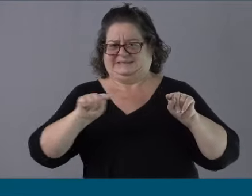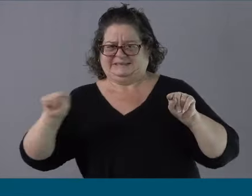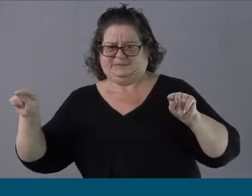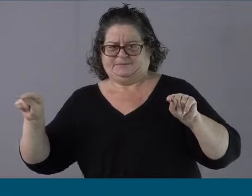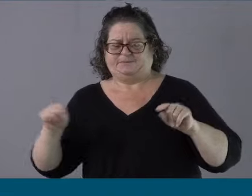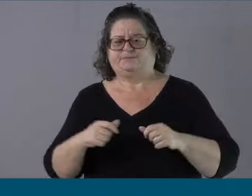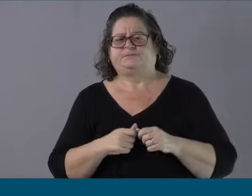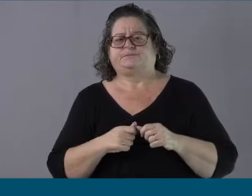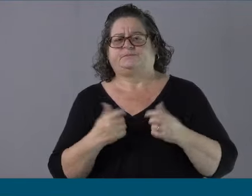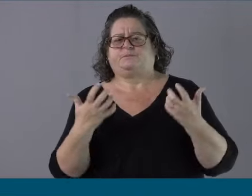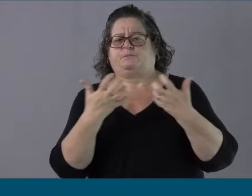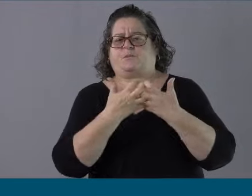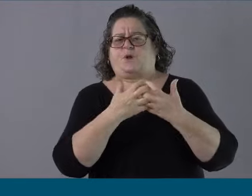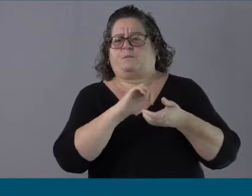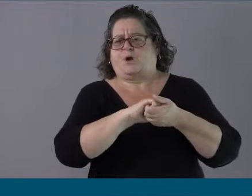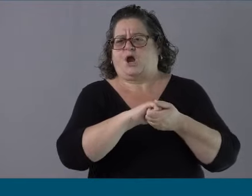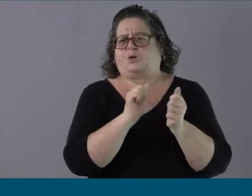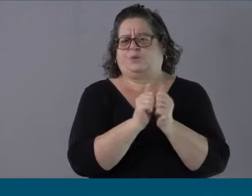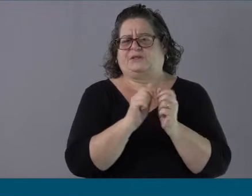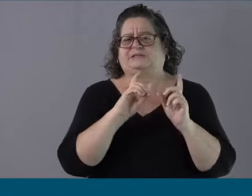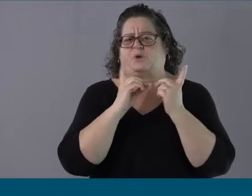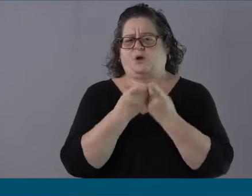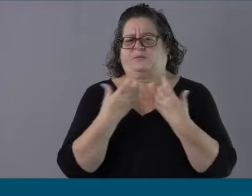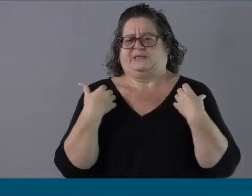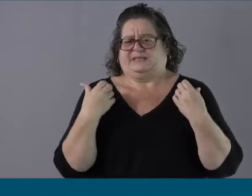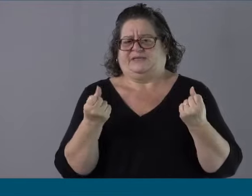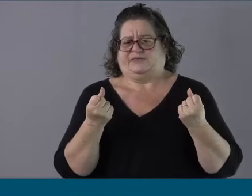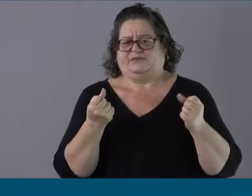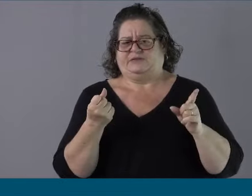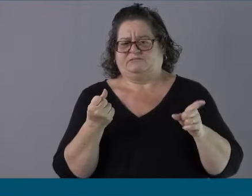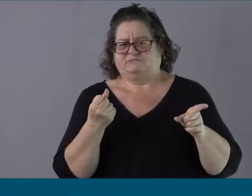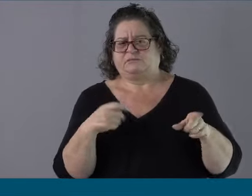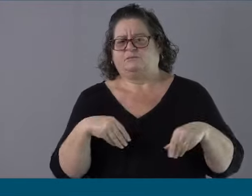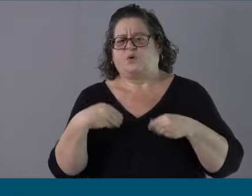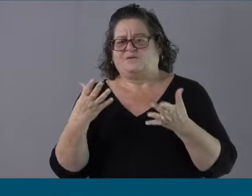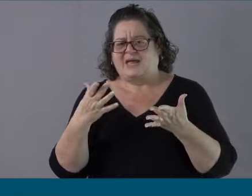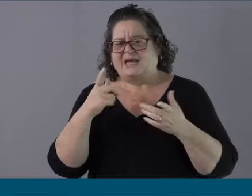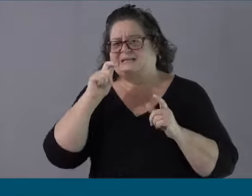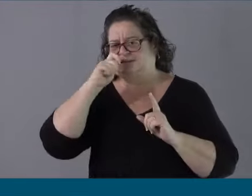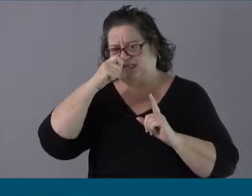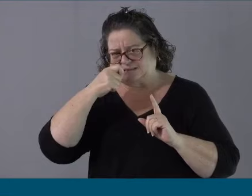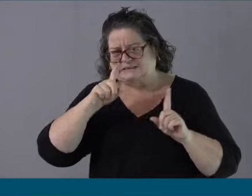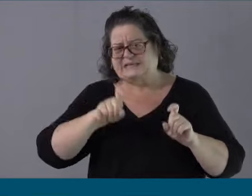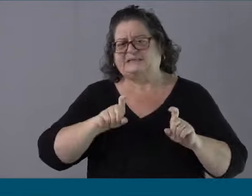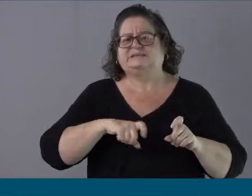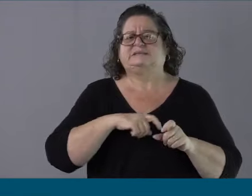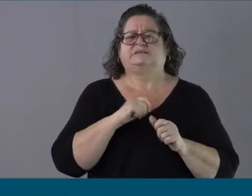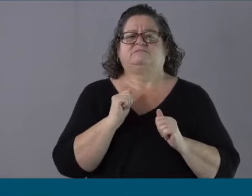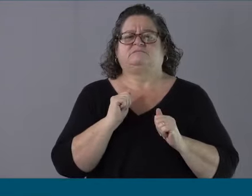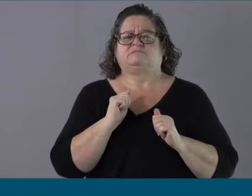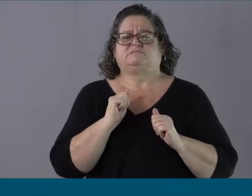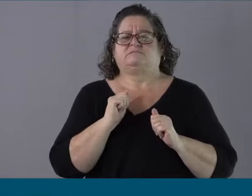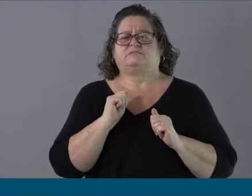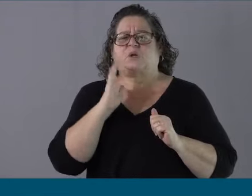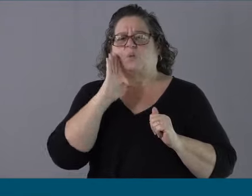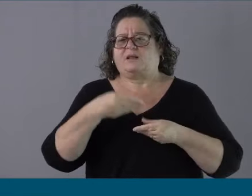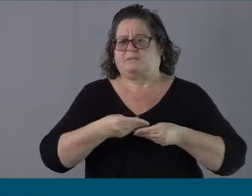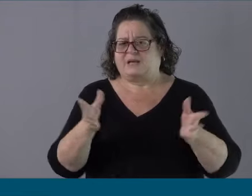Human Services to provide diagnostic testing in Arizona, along with cloth face coverings provided to